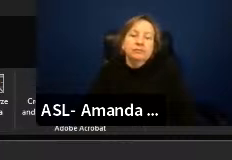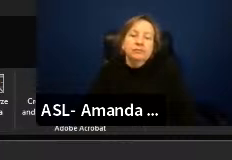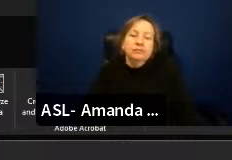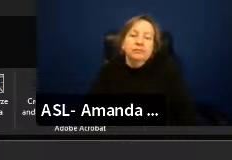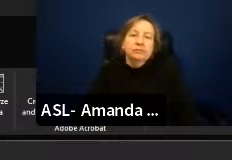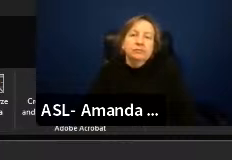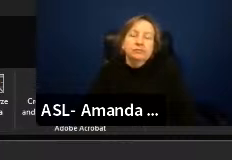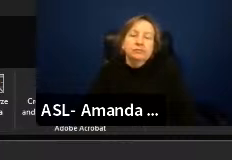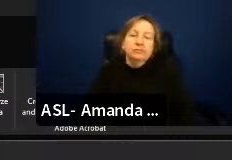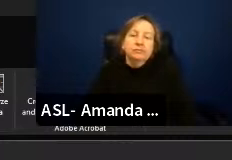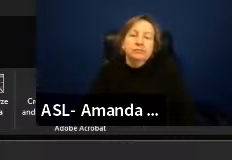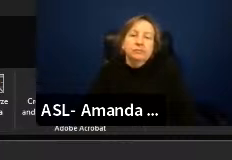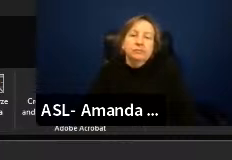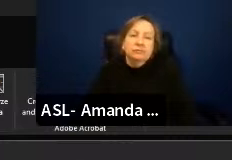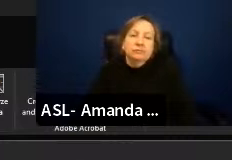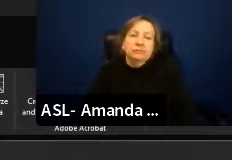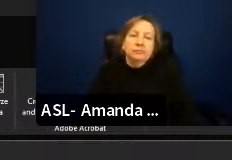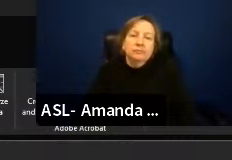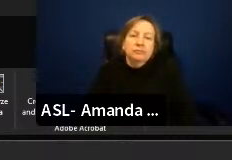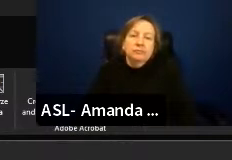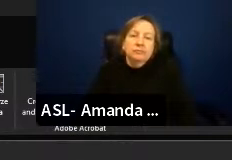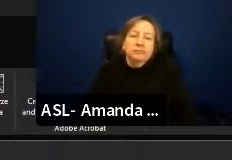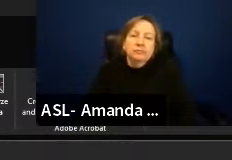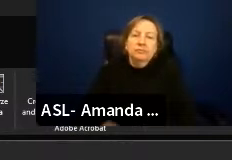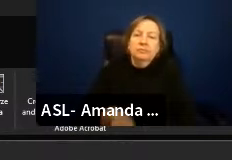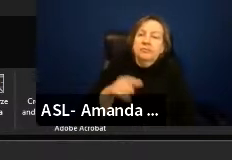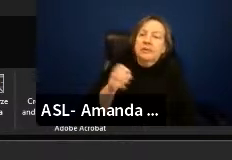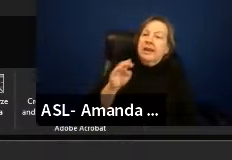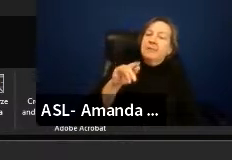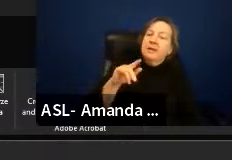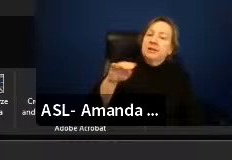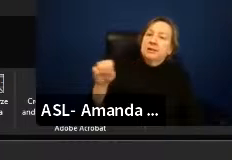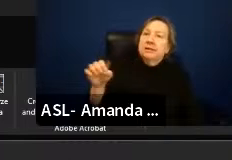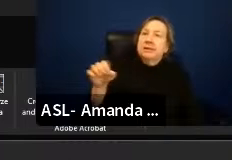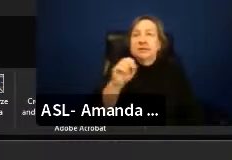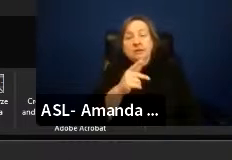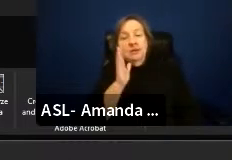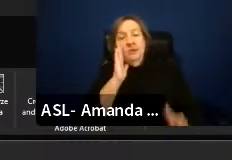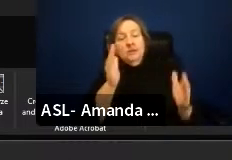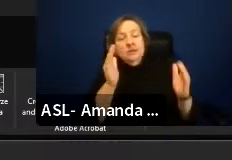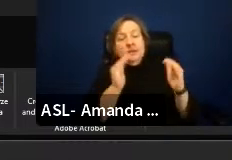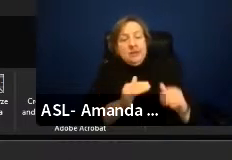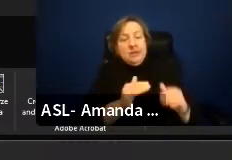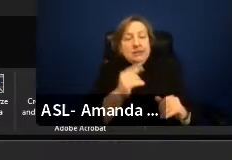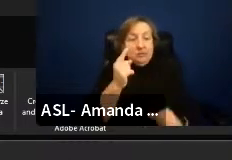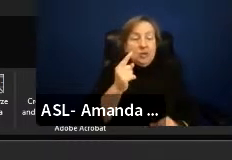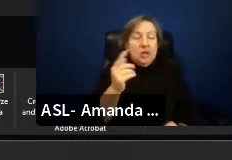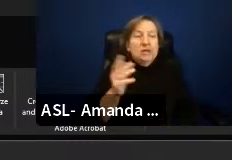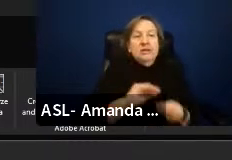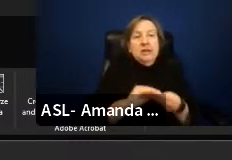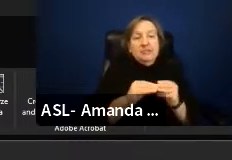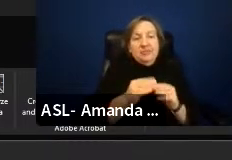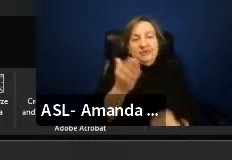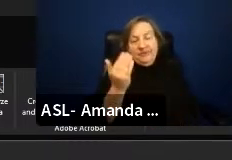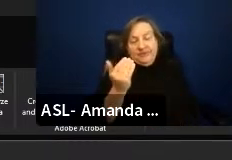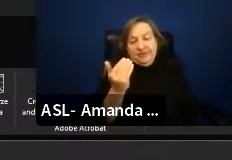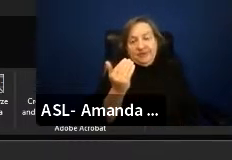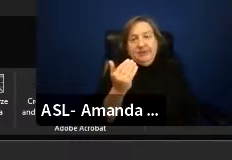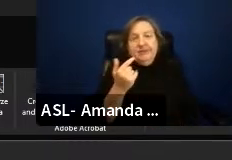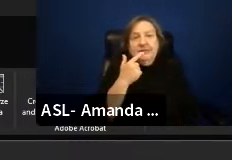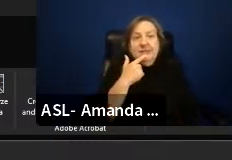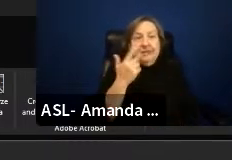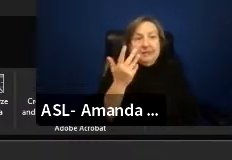Emily, I'll look to you. All right, well, I will move us to our next one, which is number 15. It